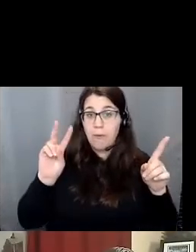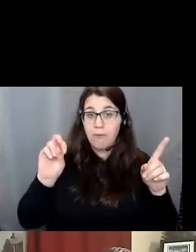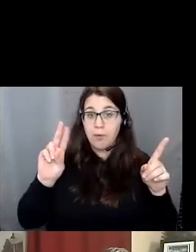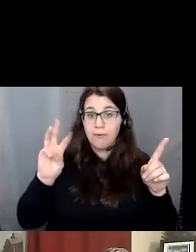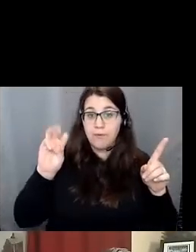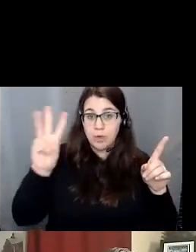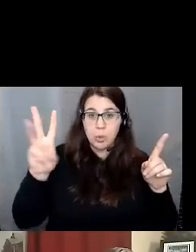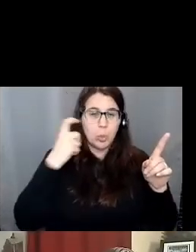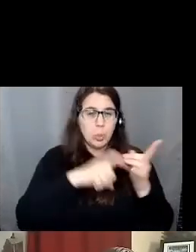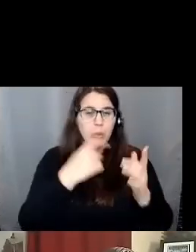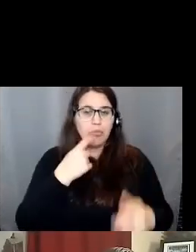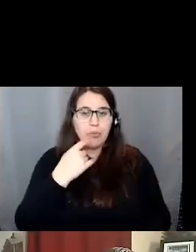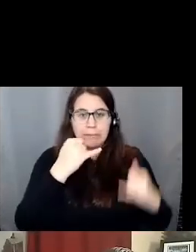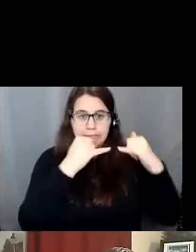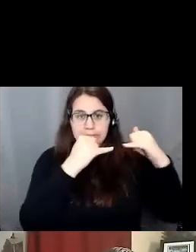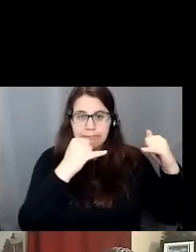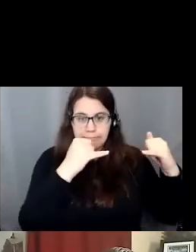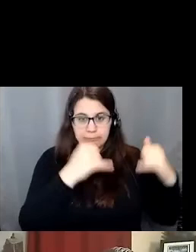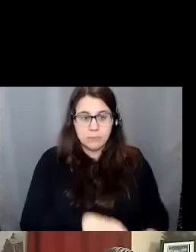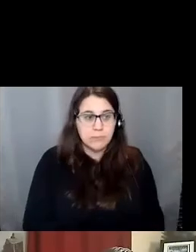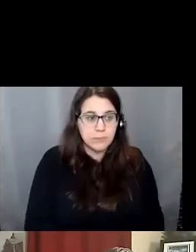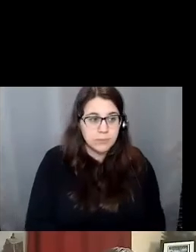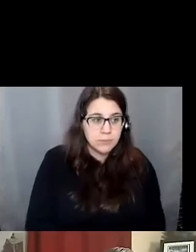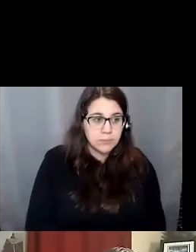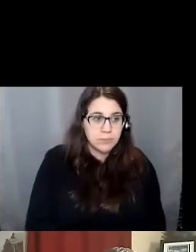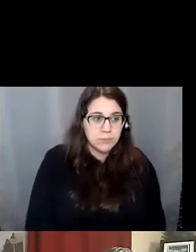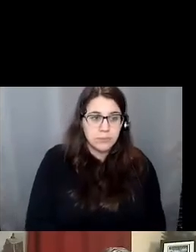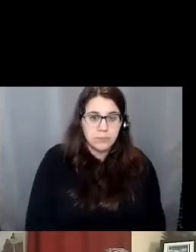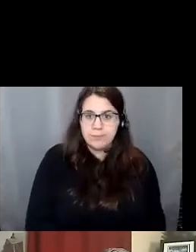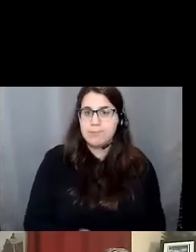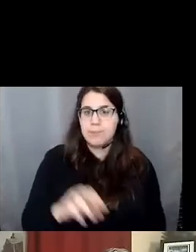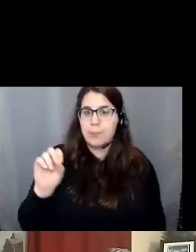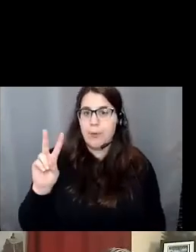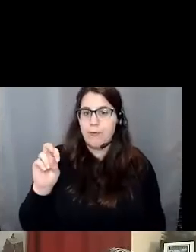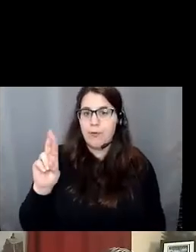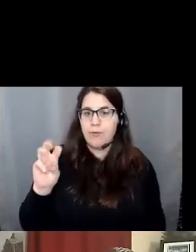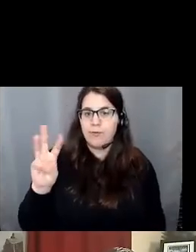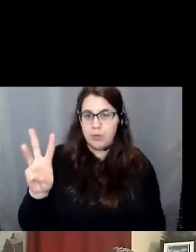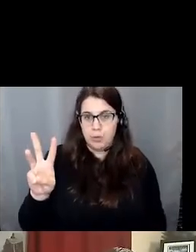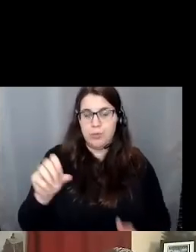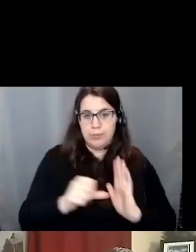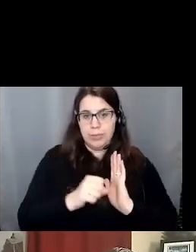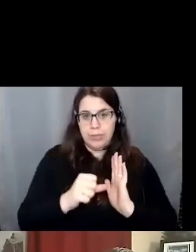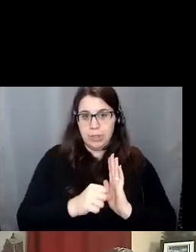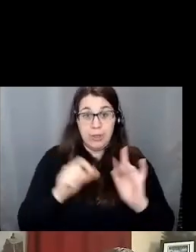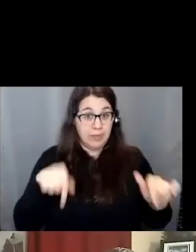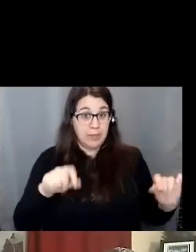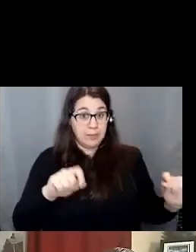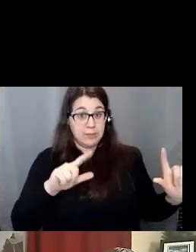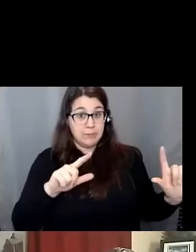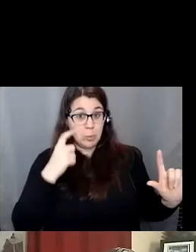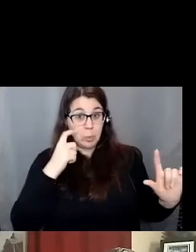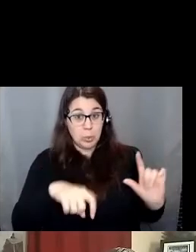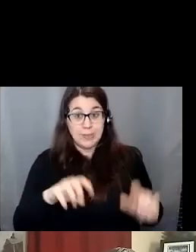underlined kind of reddish color to it. And so we refer to this as the overview page. On this page, you'll notice there are 6,